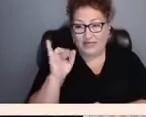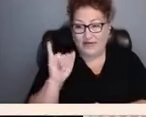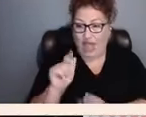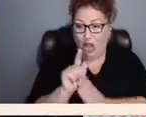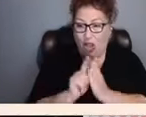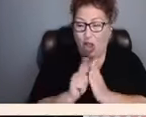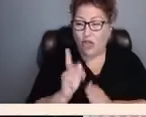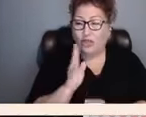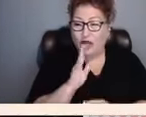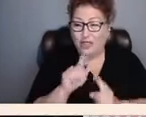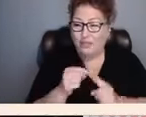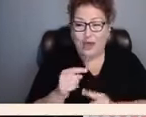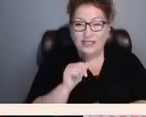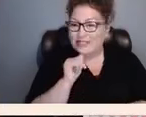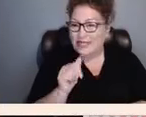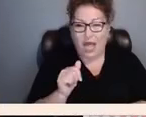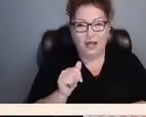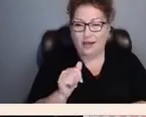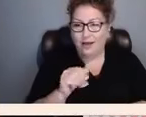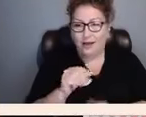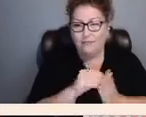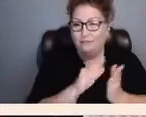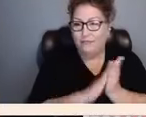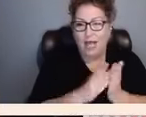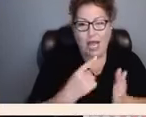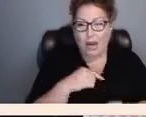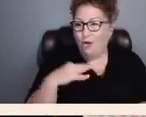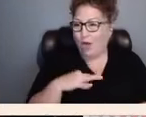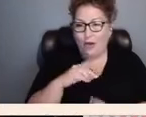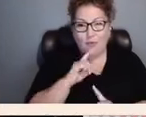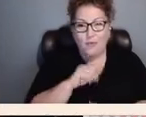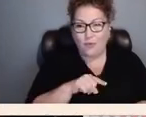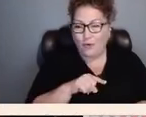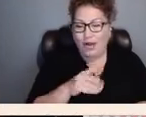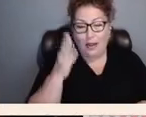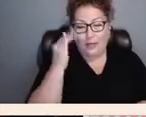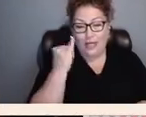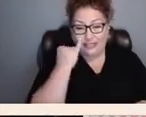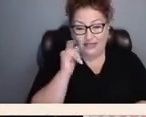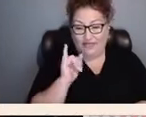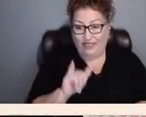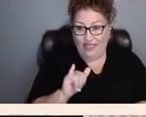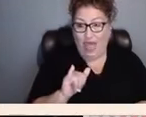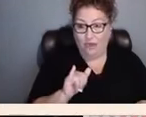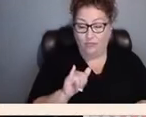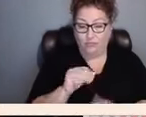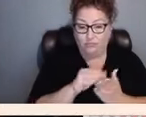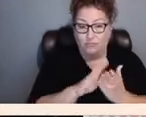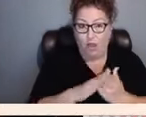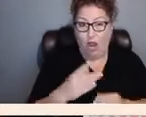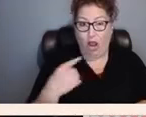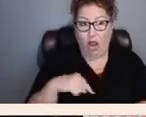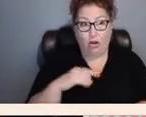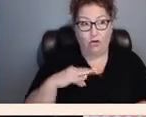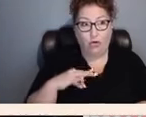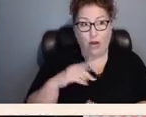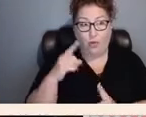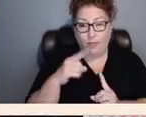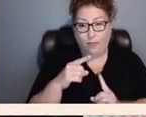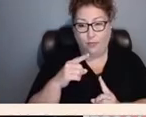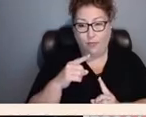not going to go on our credit report. Because if that went onto our credit report, I think my credit would have dropped probably 100,